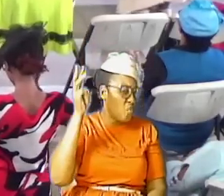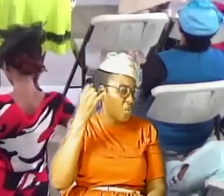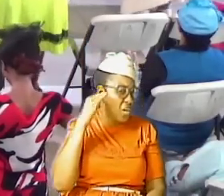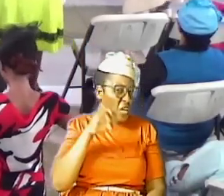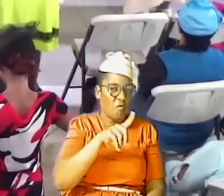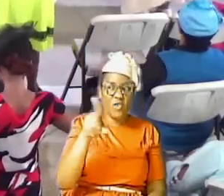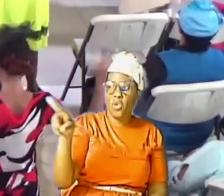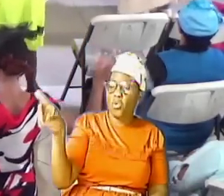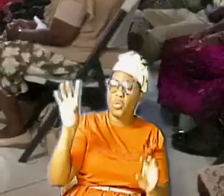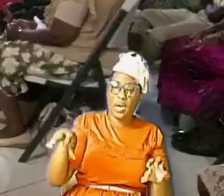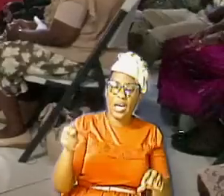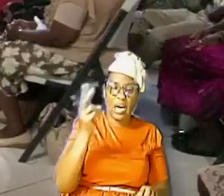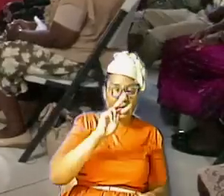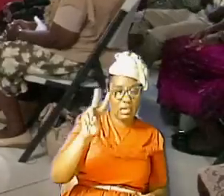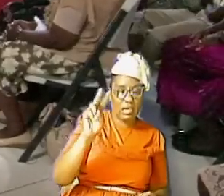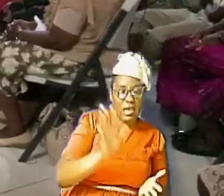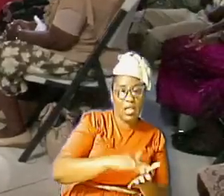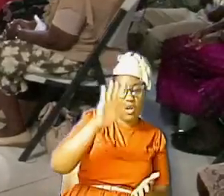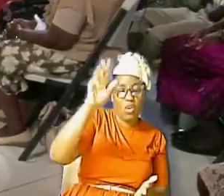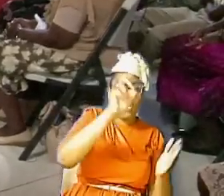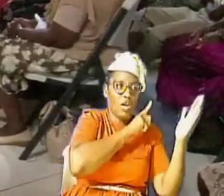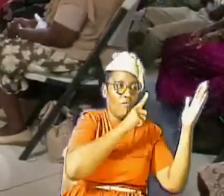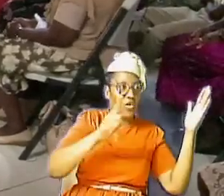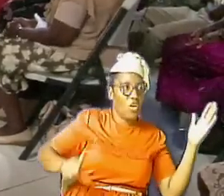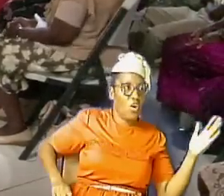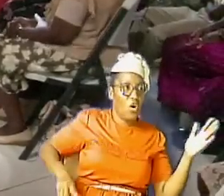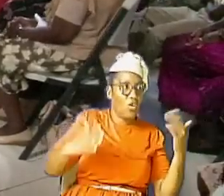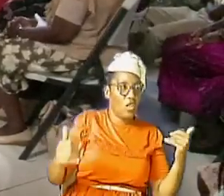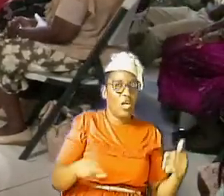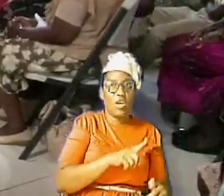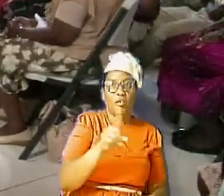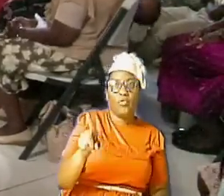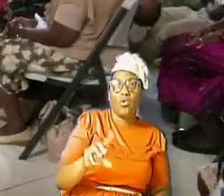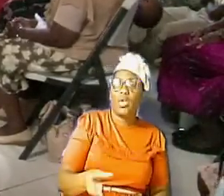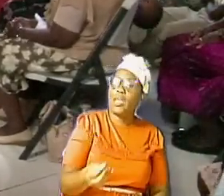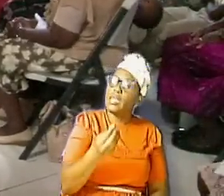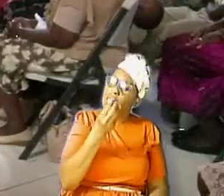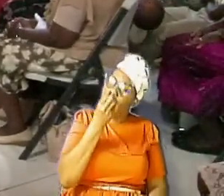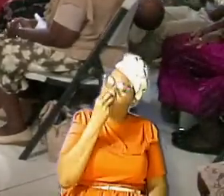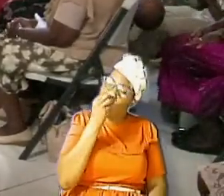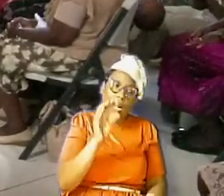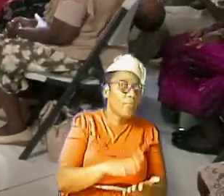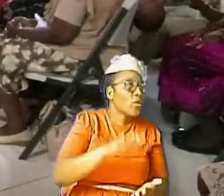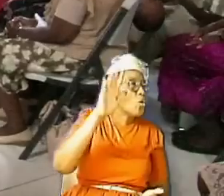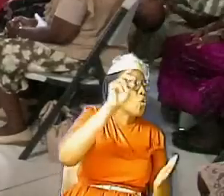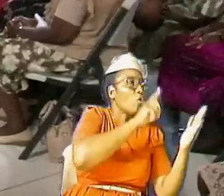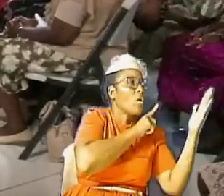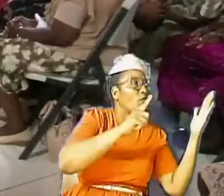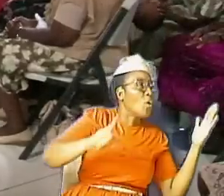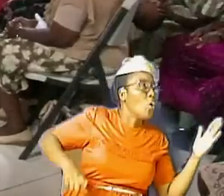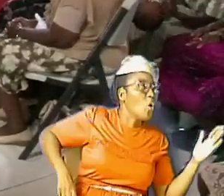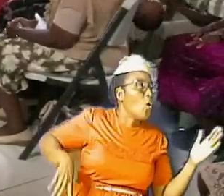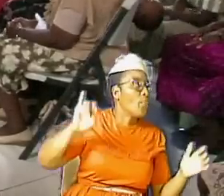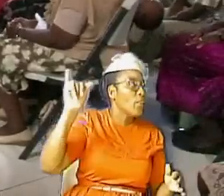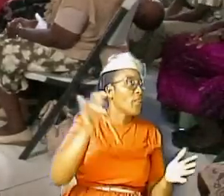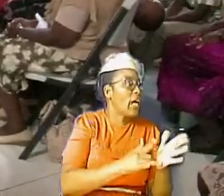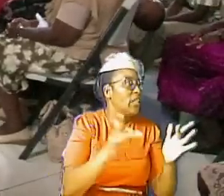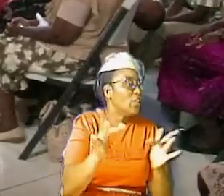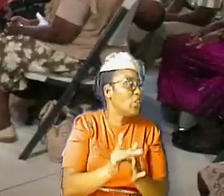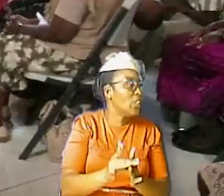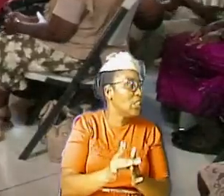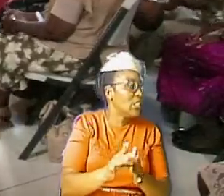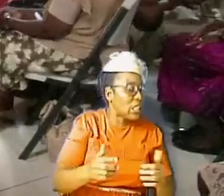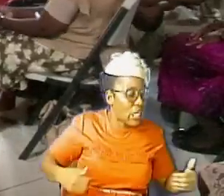I wonder if we can sense the glory of the Lord in the house right now. He is here. He is